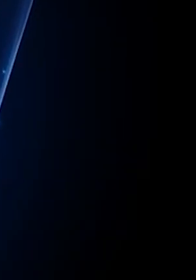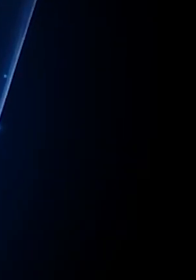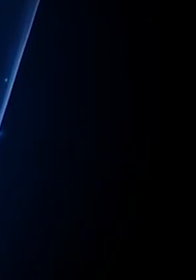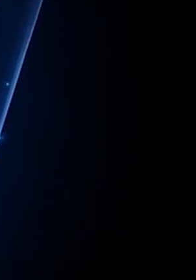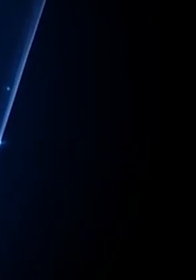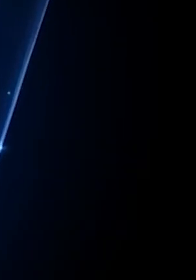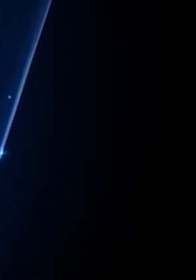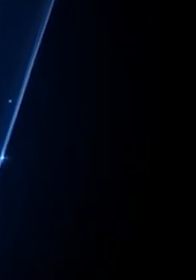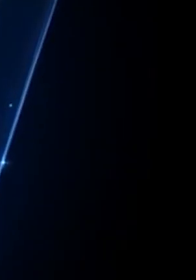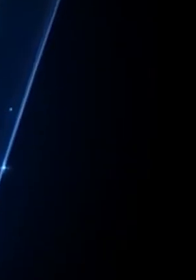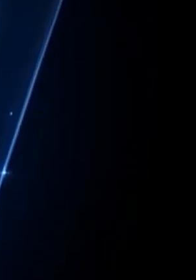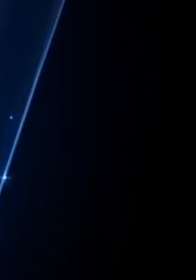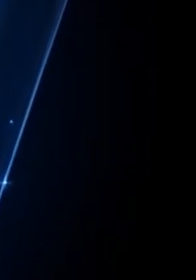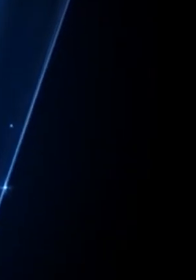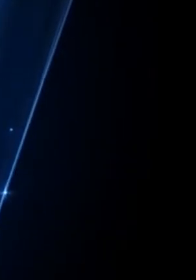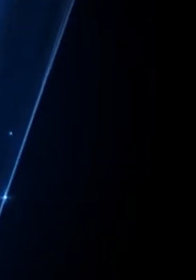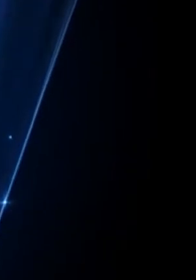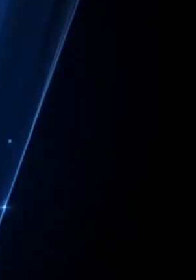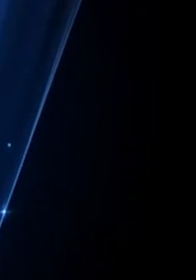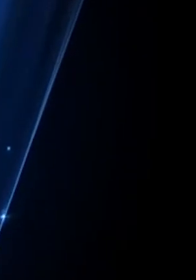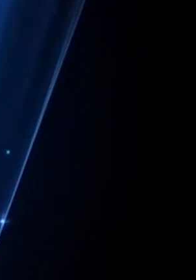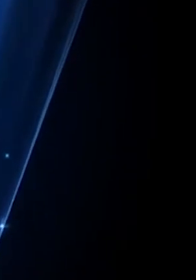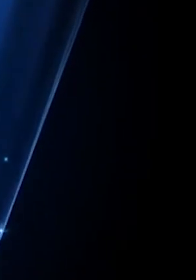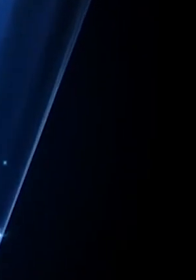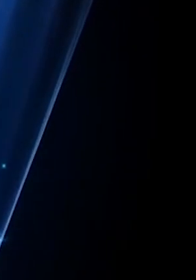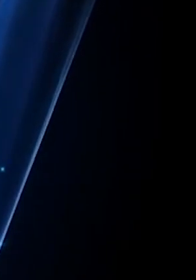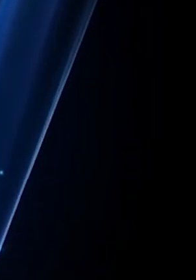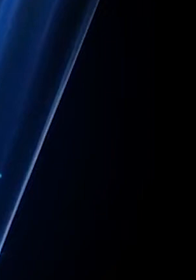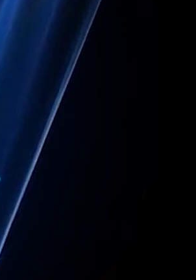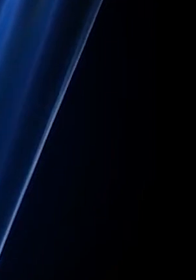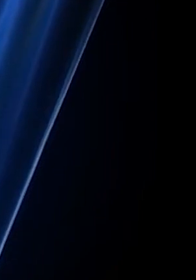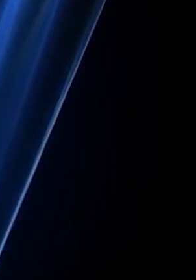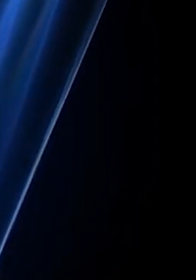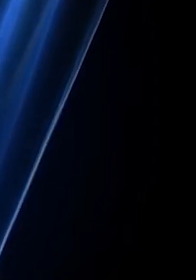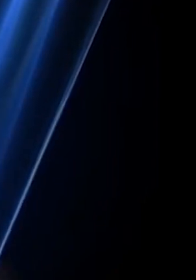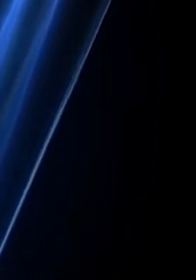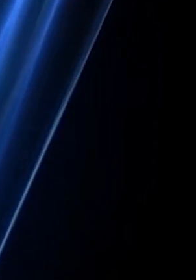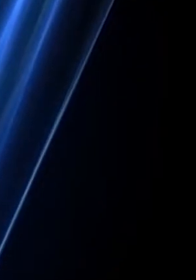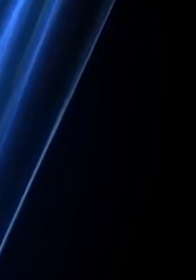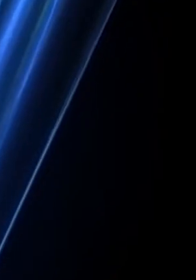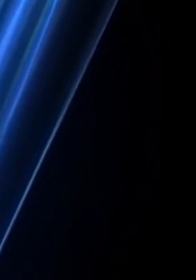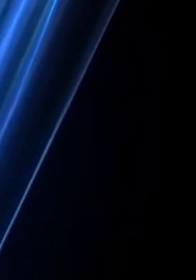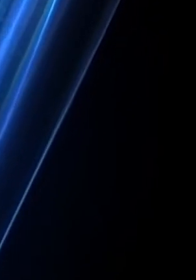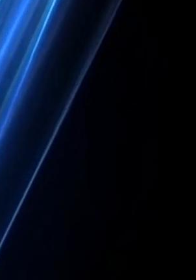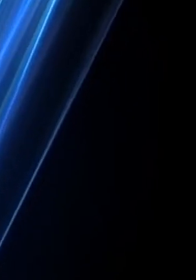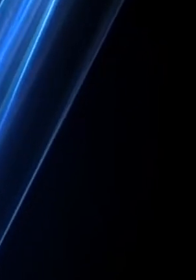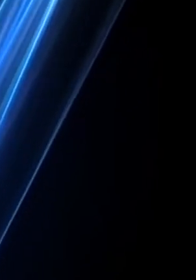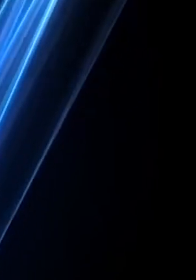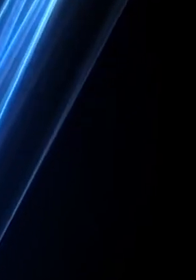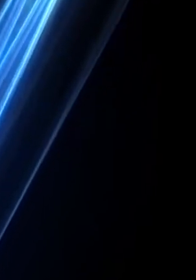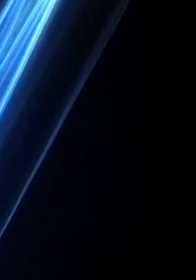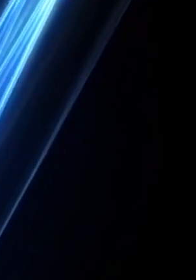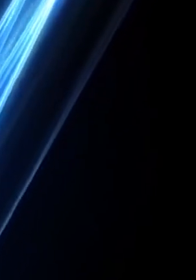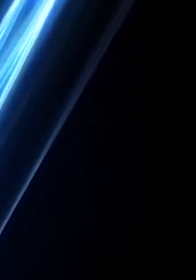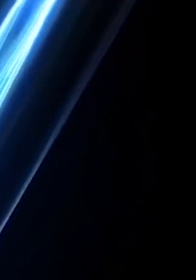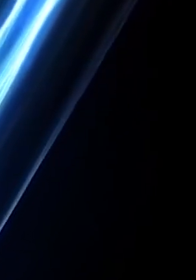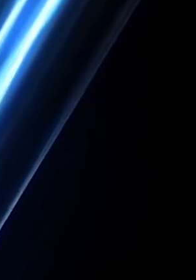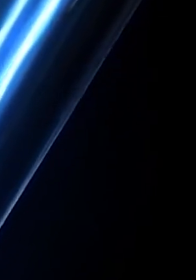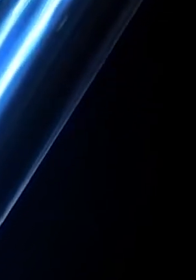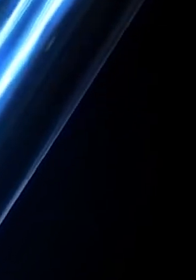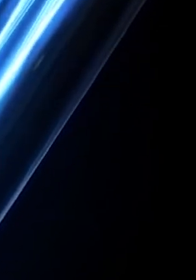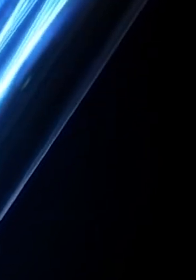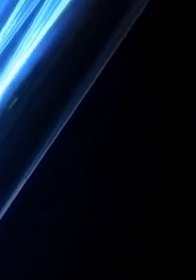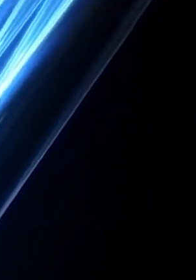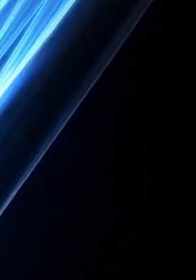live online on cropover.cbc.bb. We've got you covered. Soca Monarch Finals, $53 or